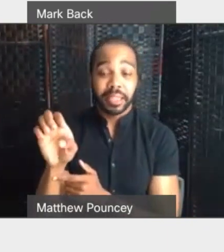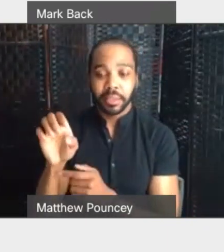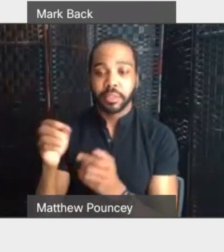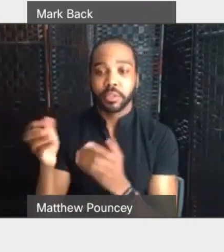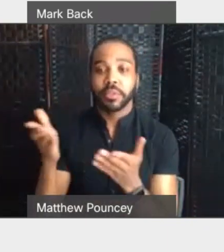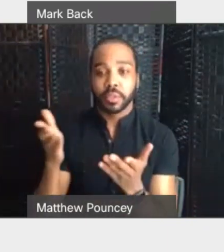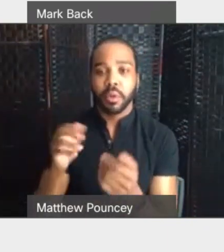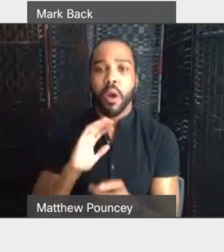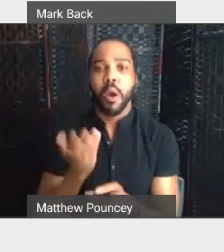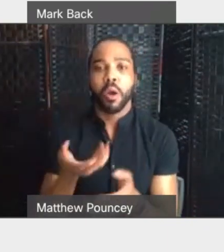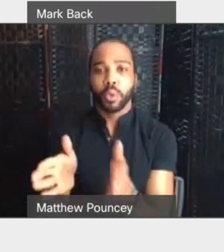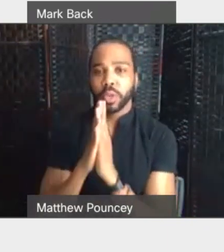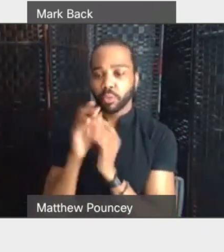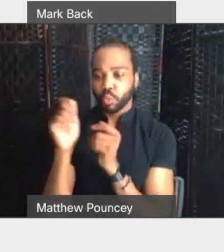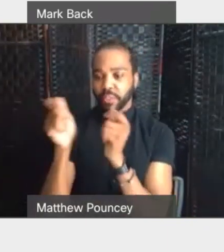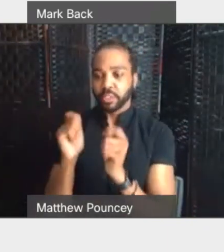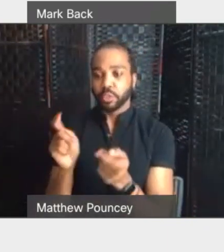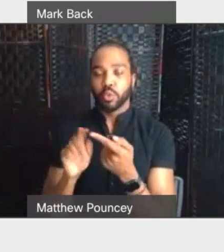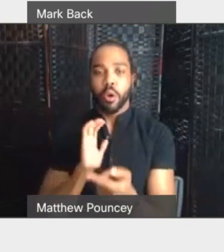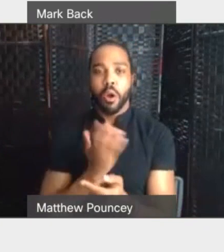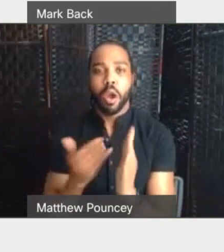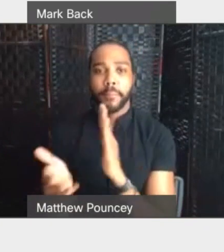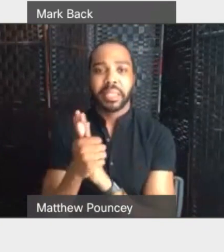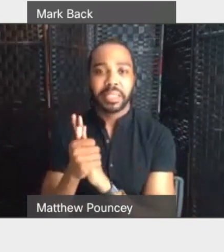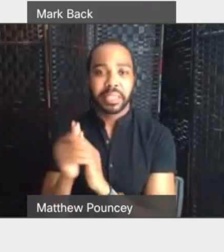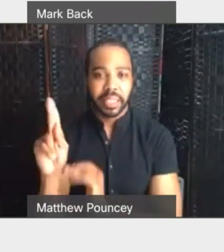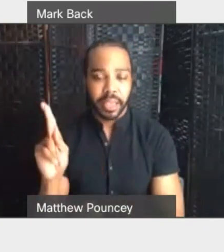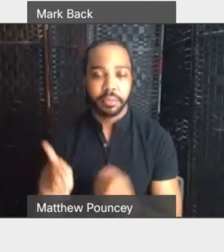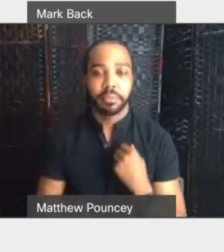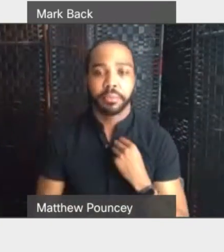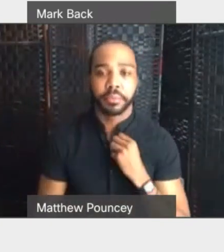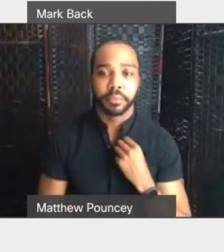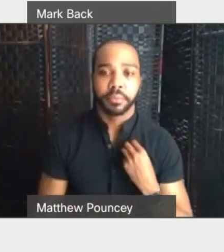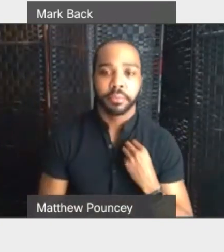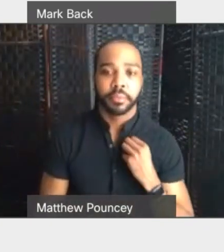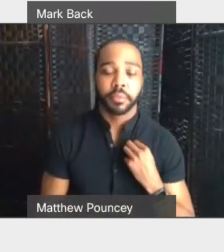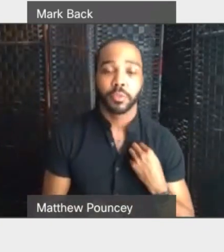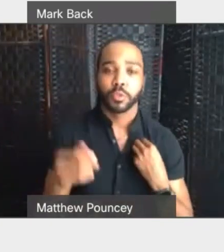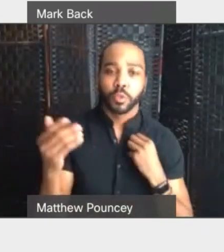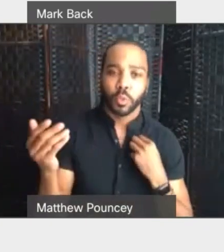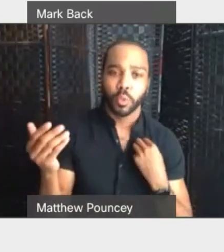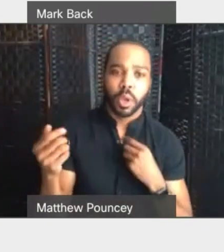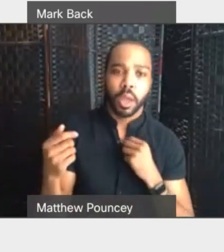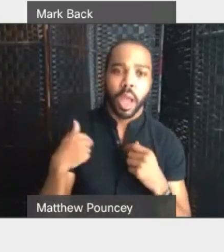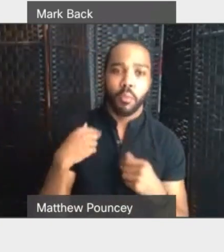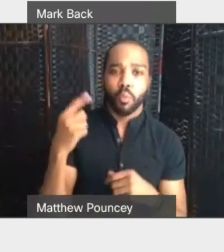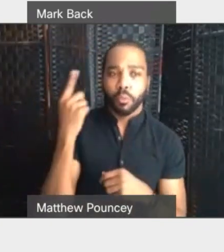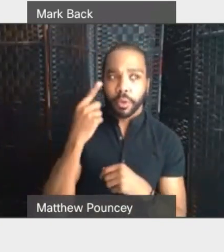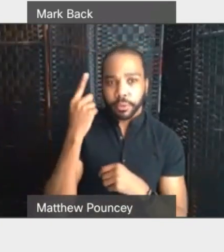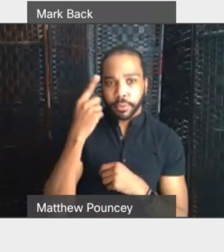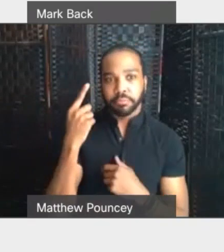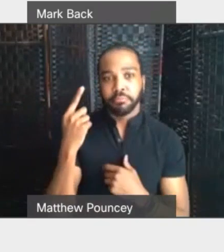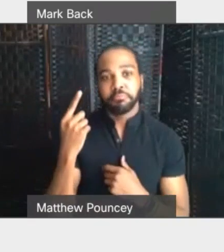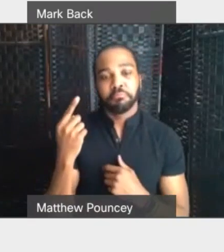requested revisions to our Appendix K. And so I'm wondering if